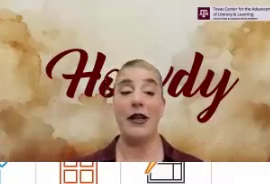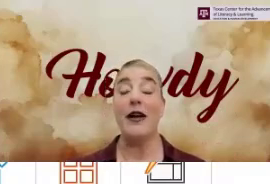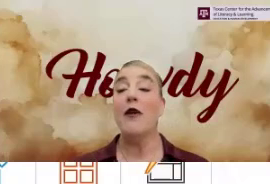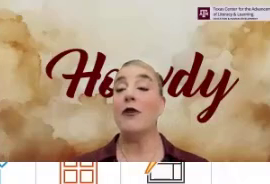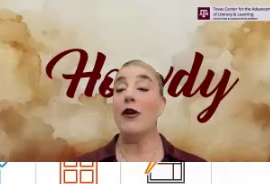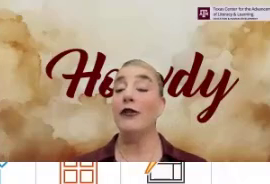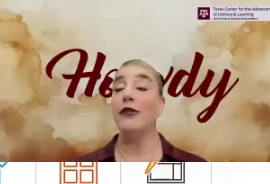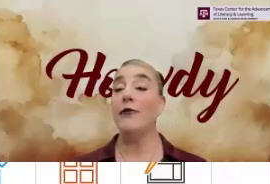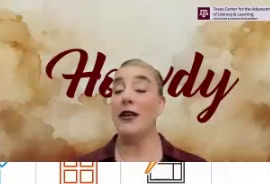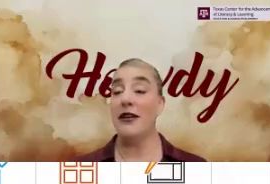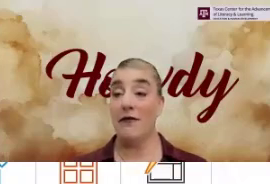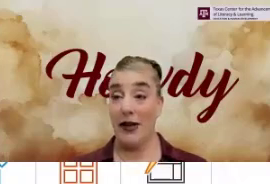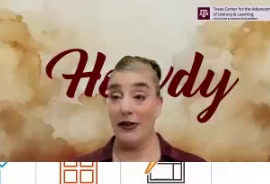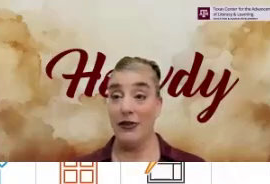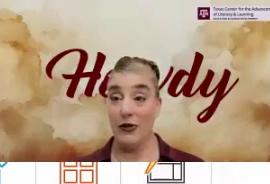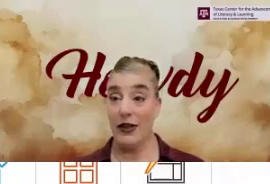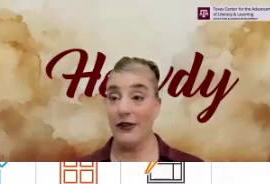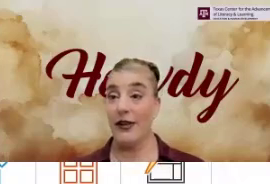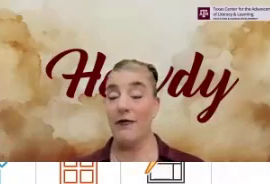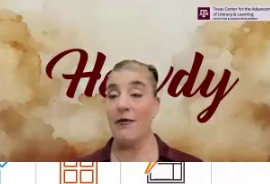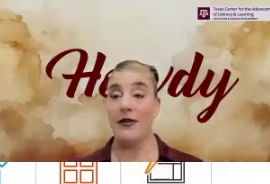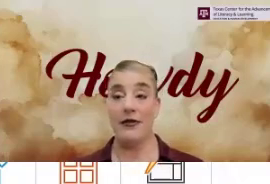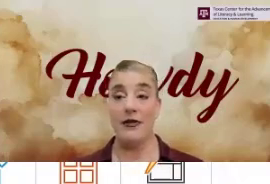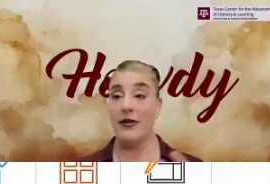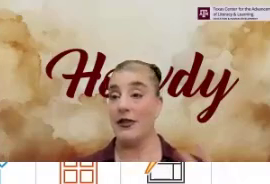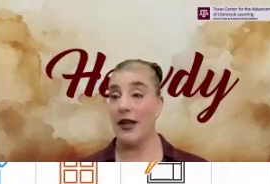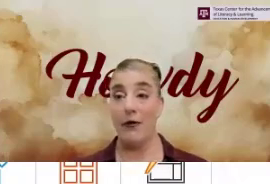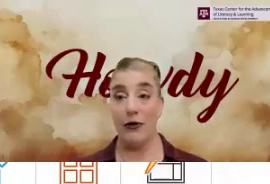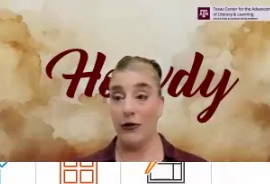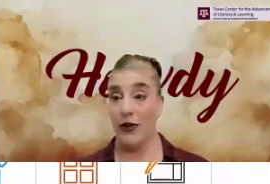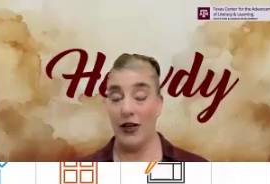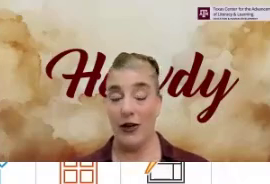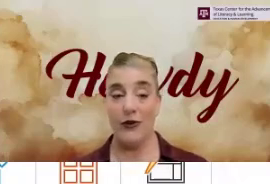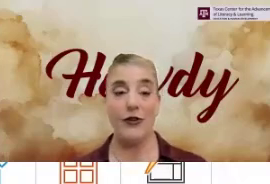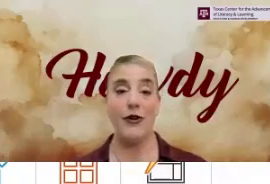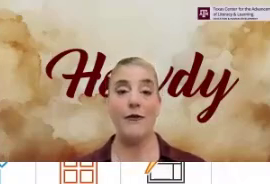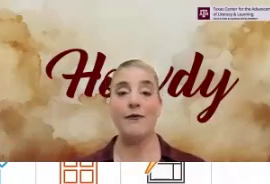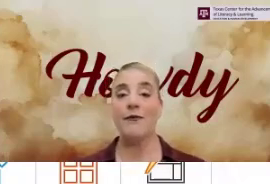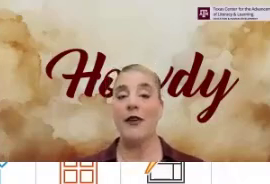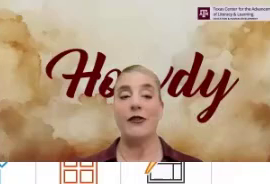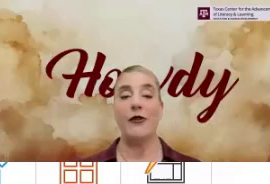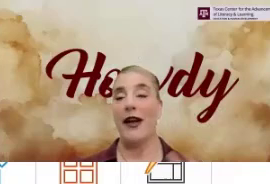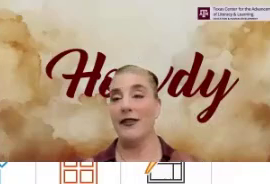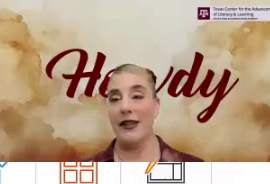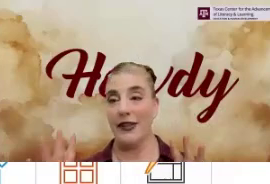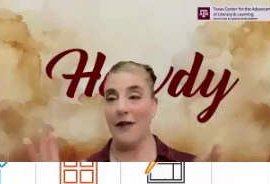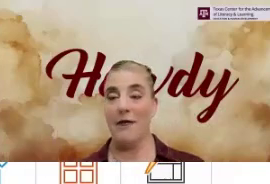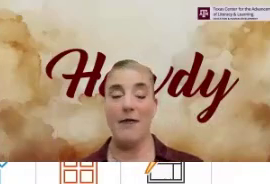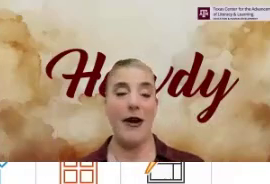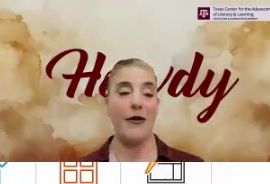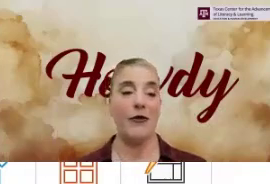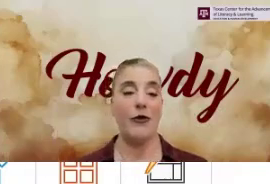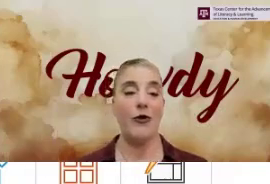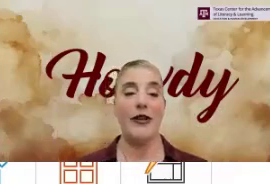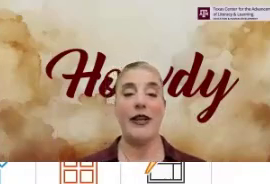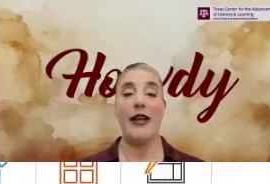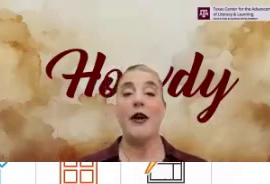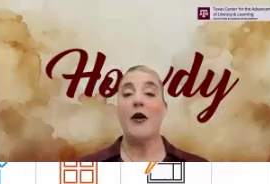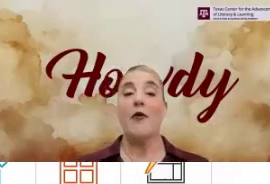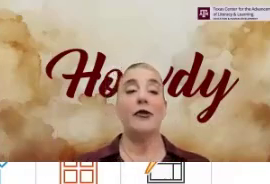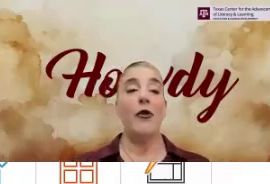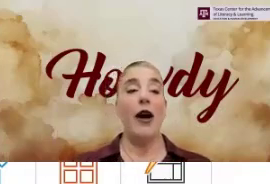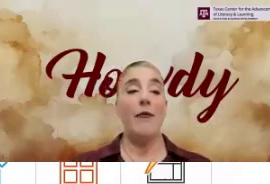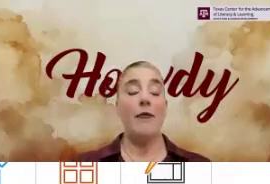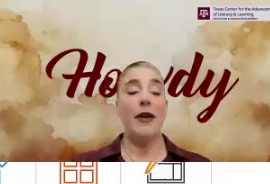your family. But also many of my students have been disabled through the years. So that's kind of my background real